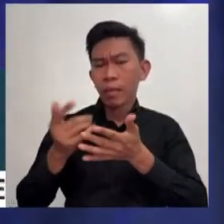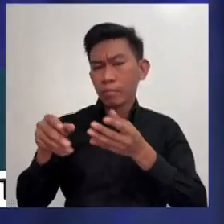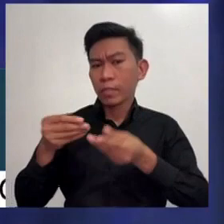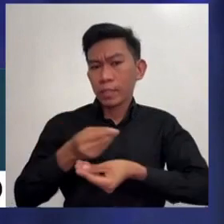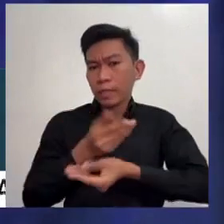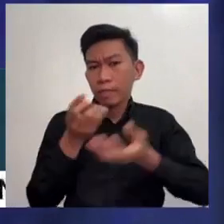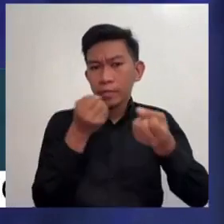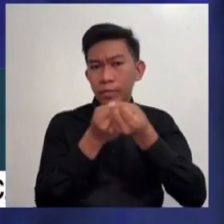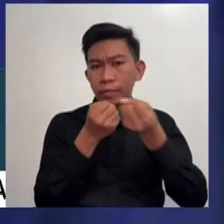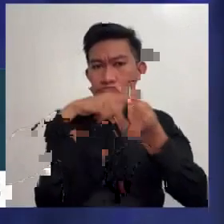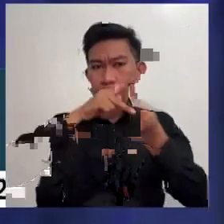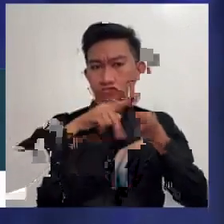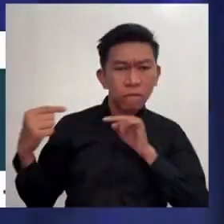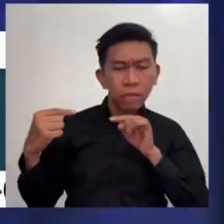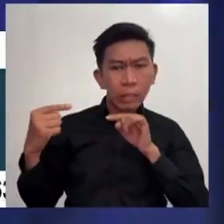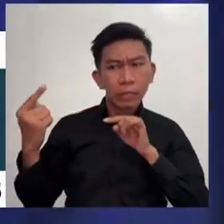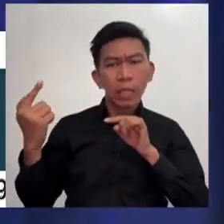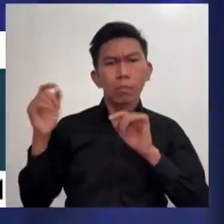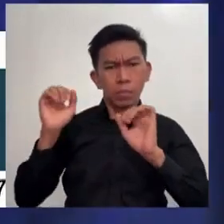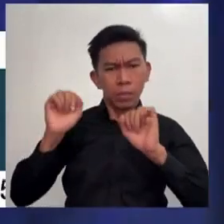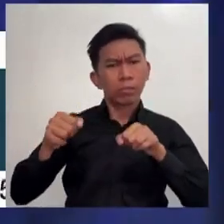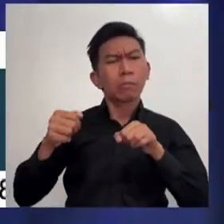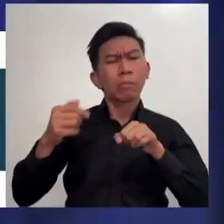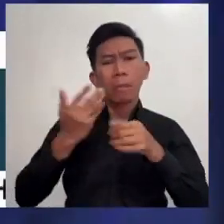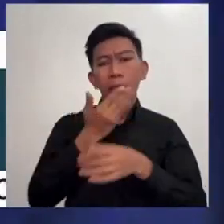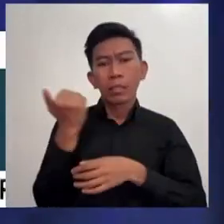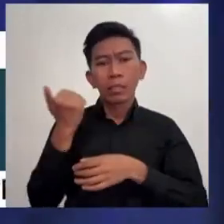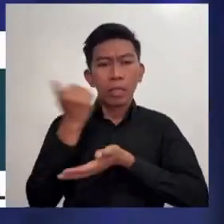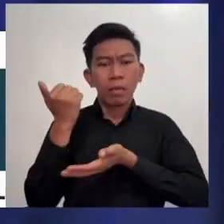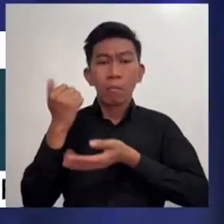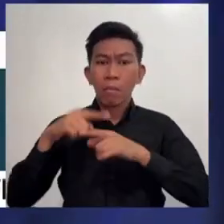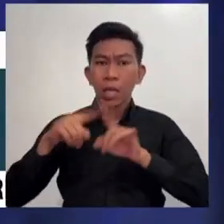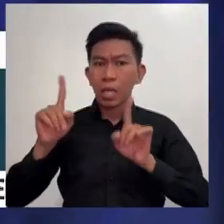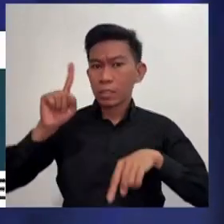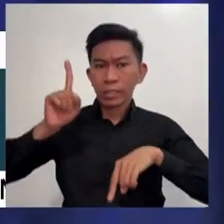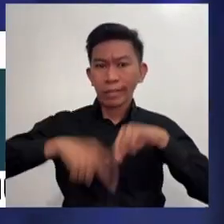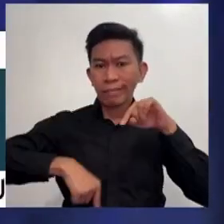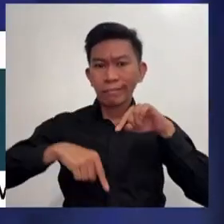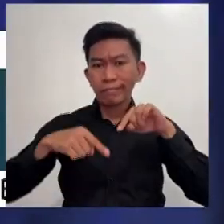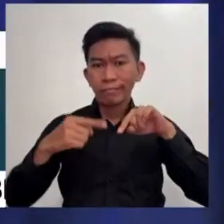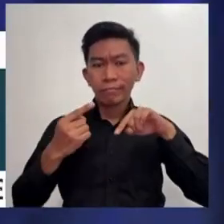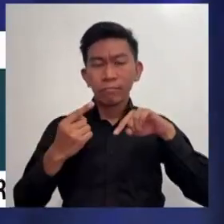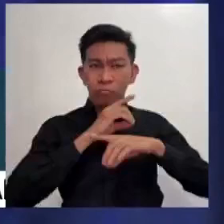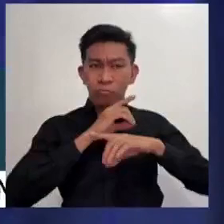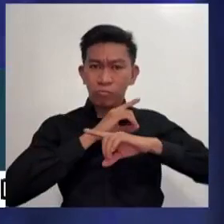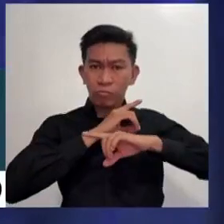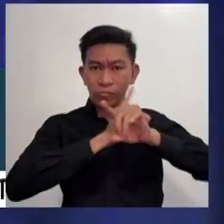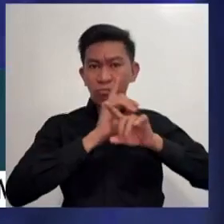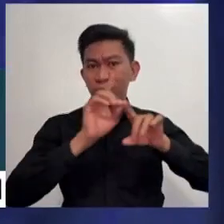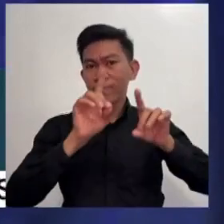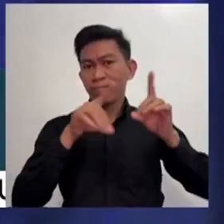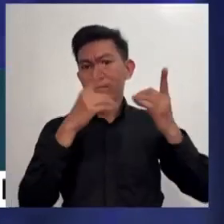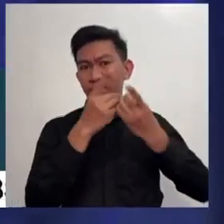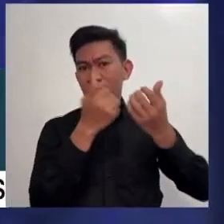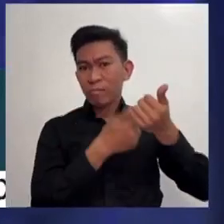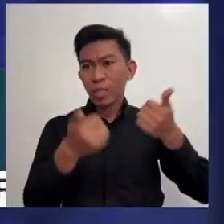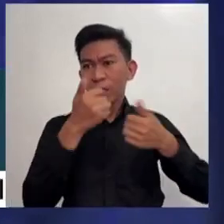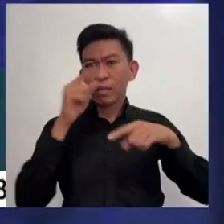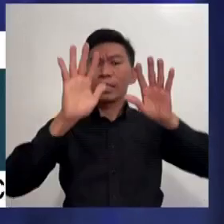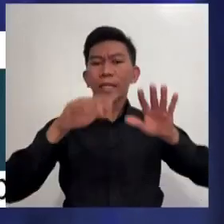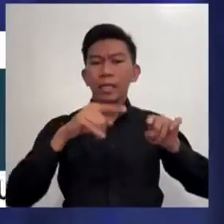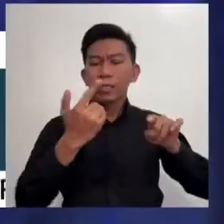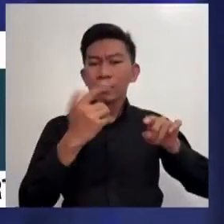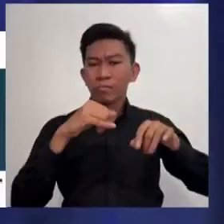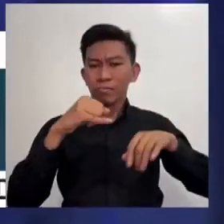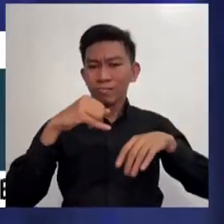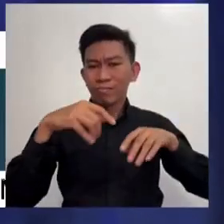its 5 agencies, Sean. Usap. Pero merong ang Secretary of Target Away ang ating teritoryo sa